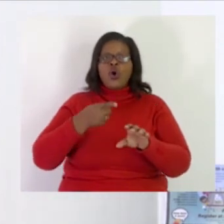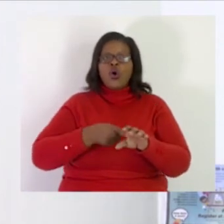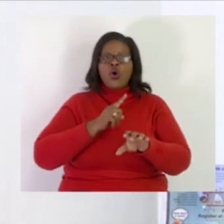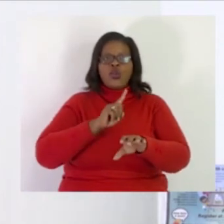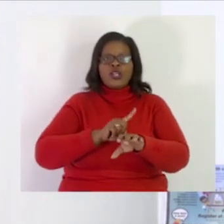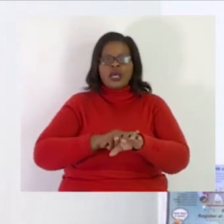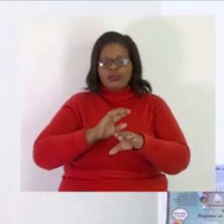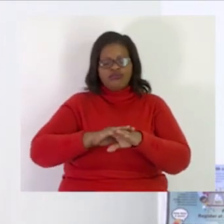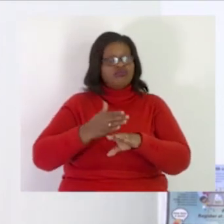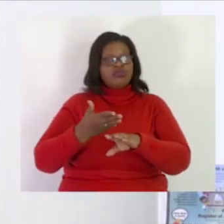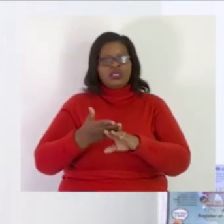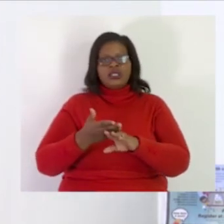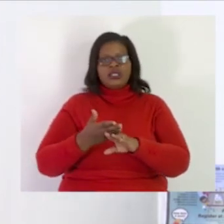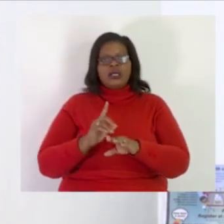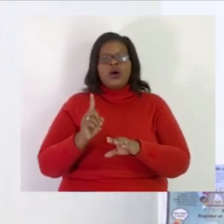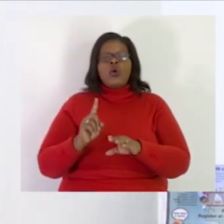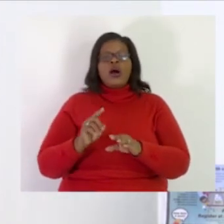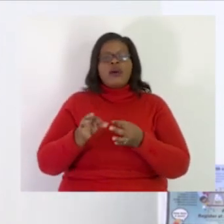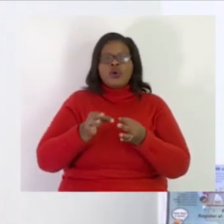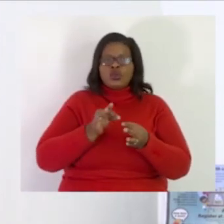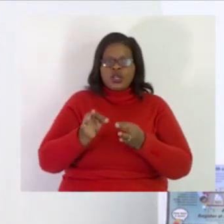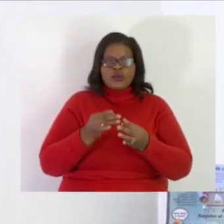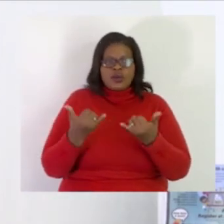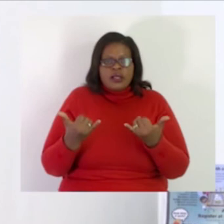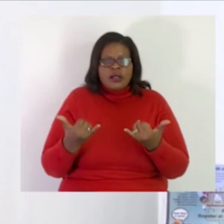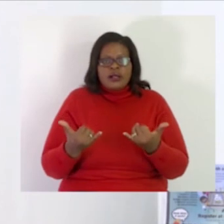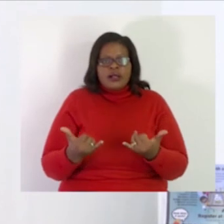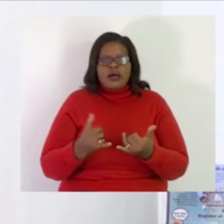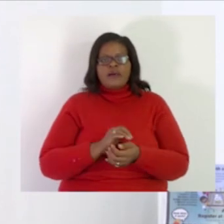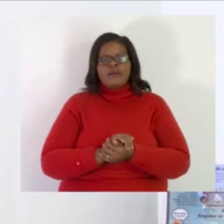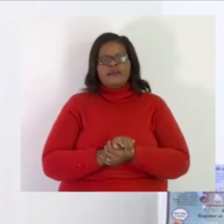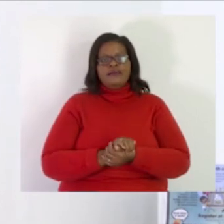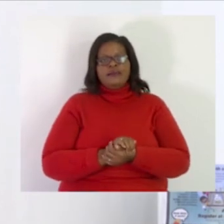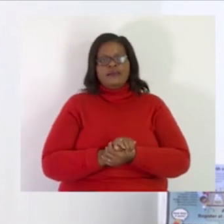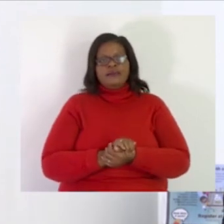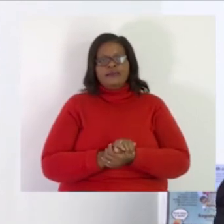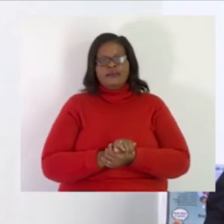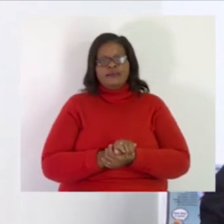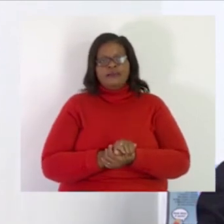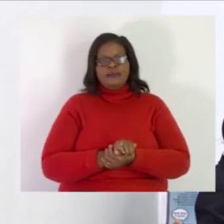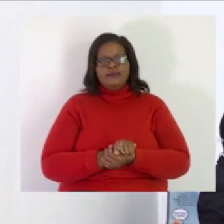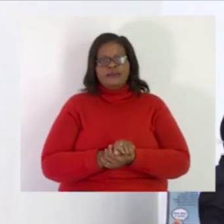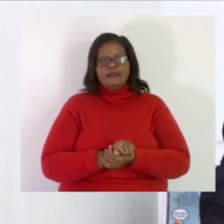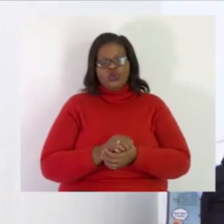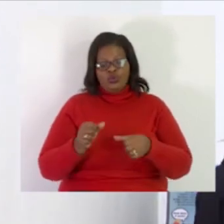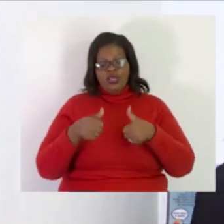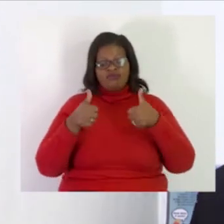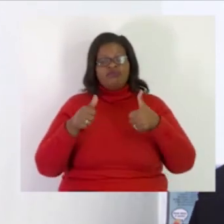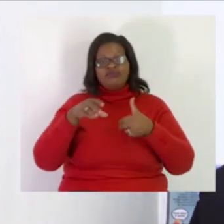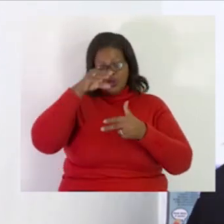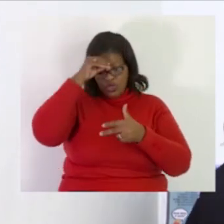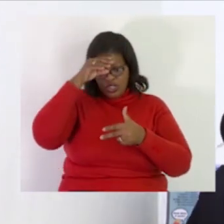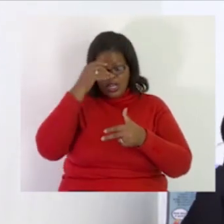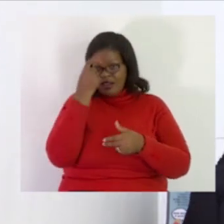examples or points that I'm going to explain to you so that you will be a good learner when